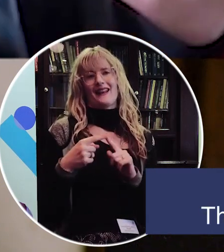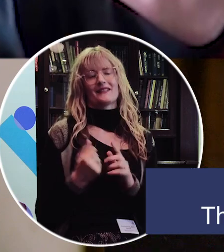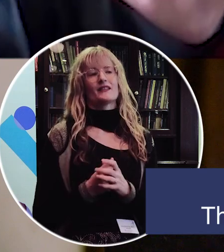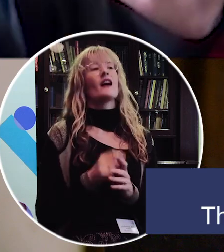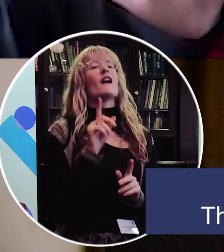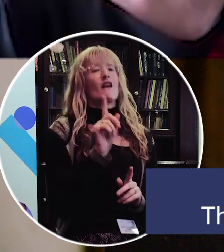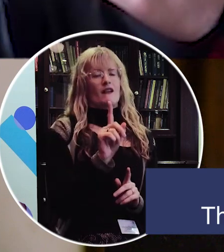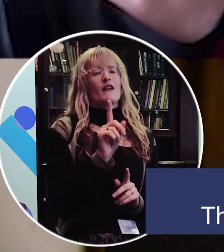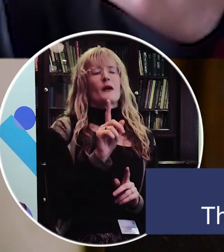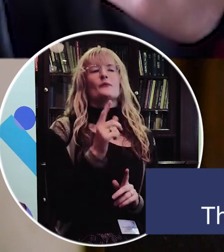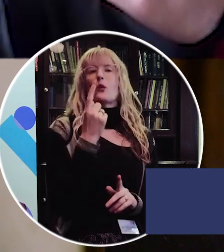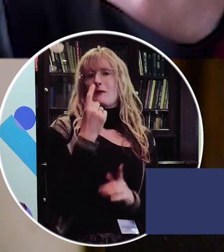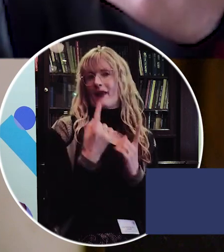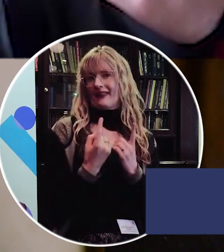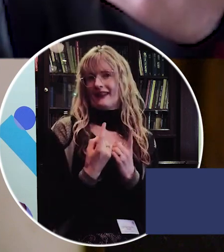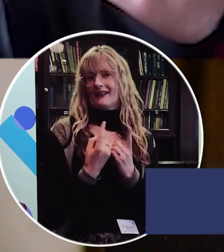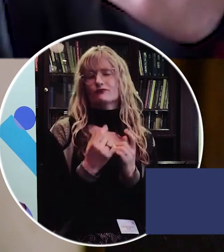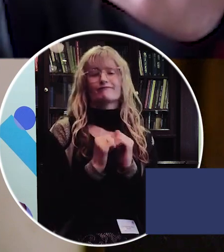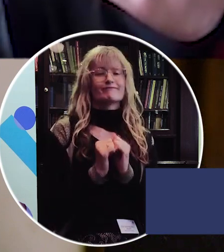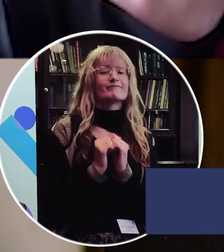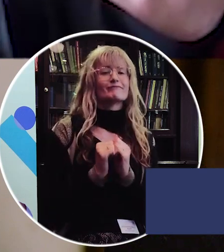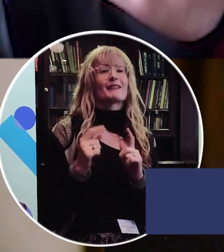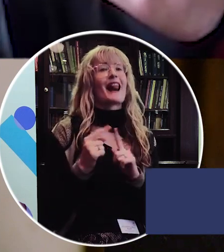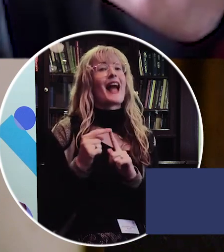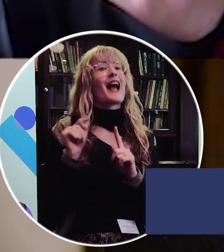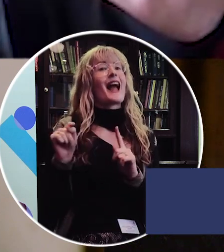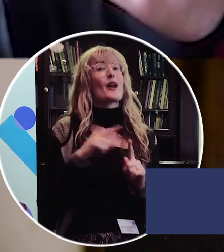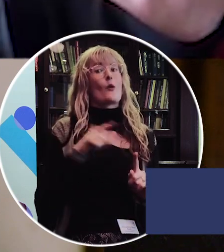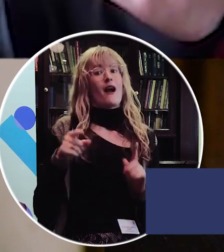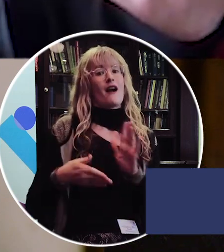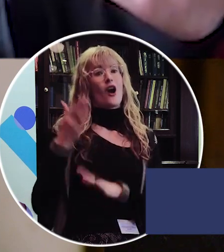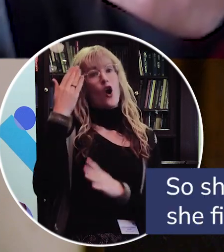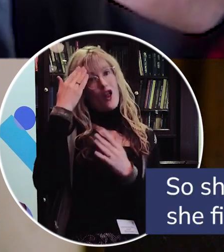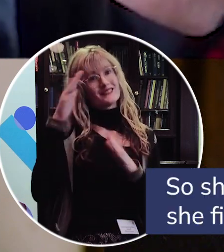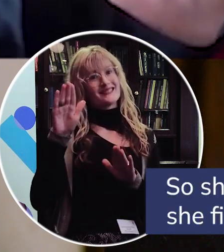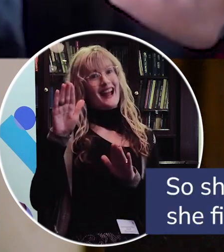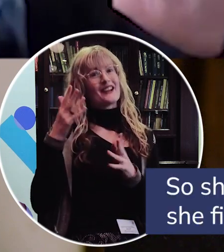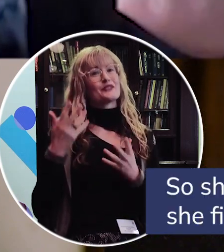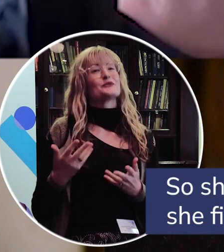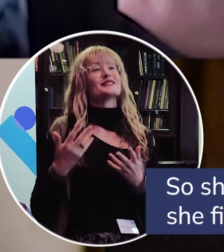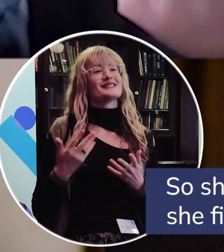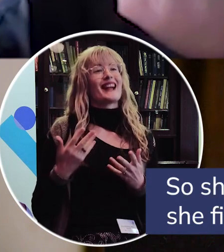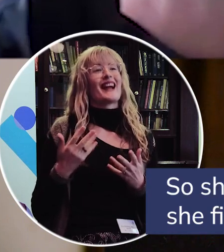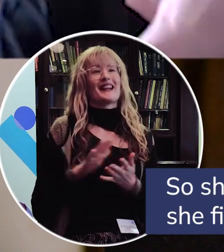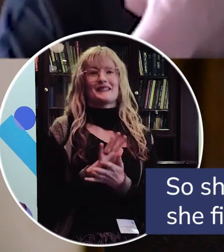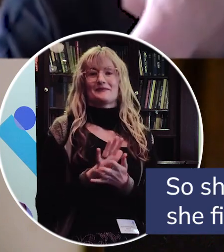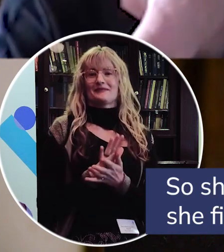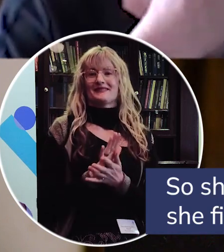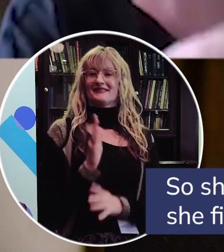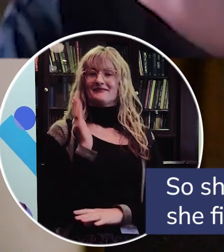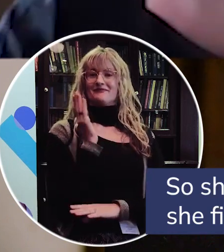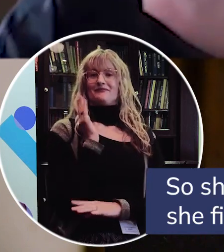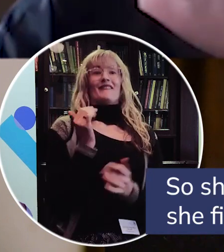thing to say is that we're really grateful to have Elaine today because she's actually going on holiday today. So she's going to be leaving to